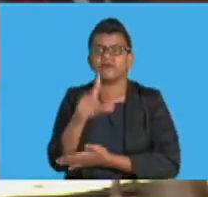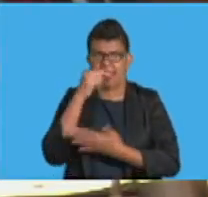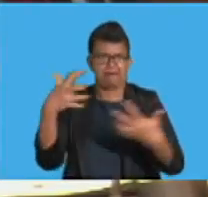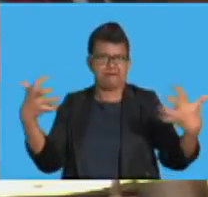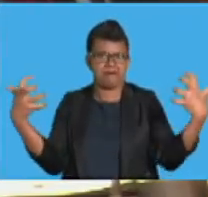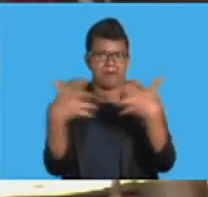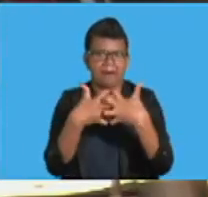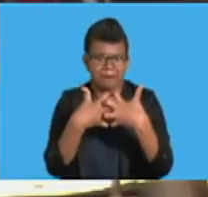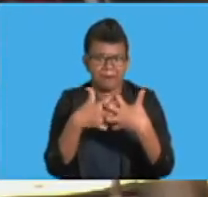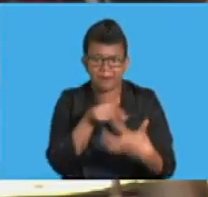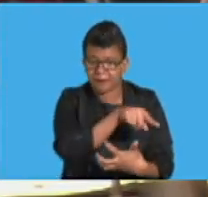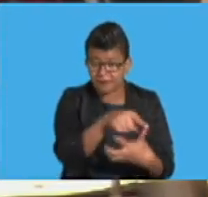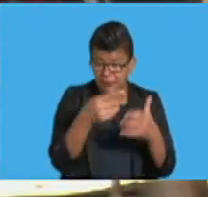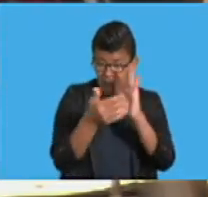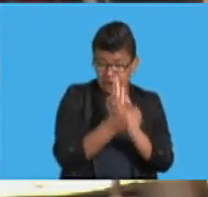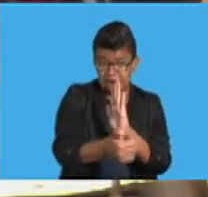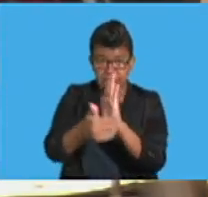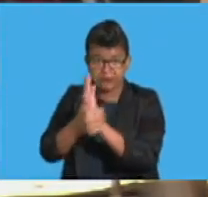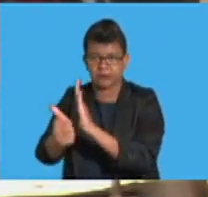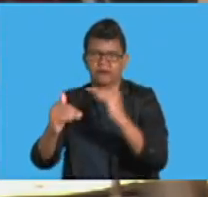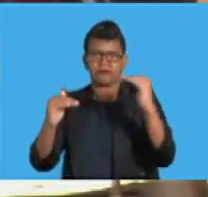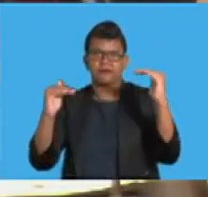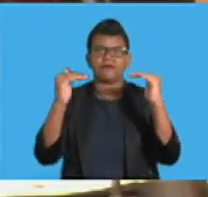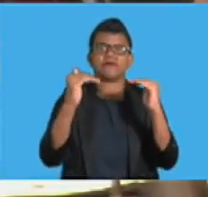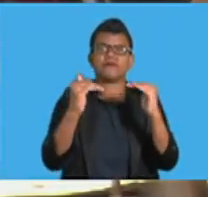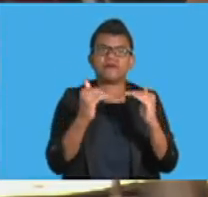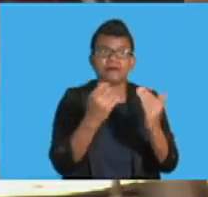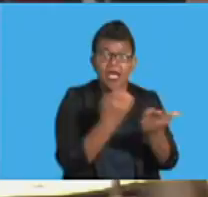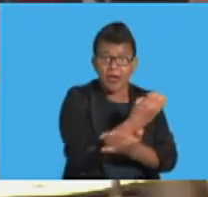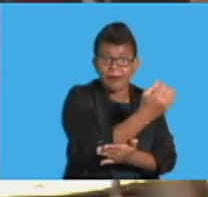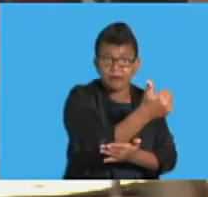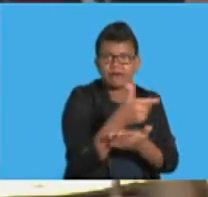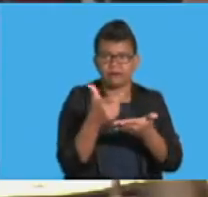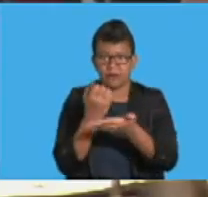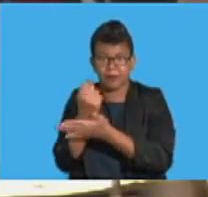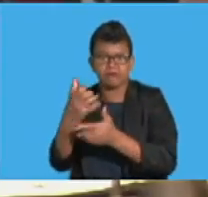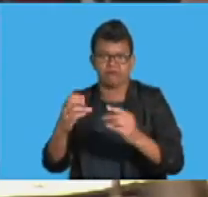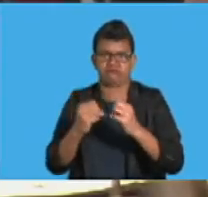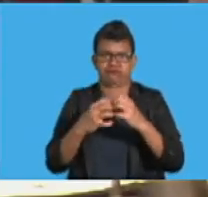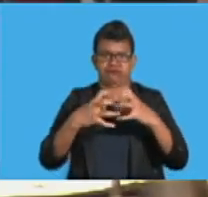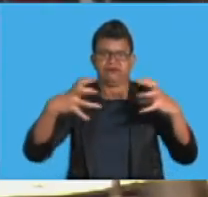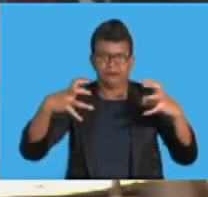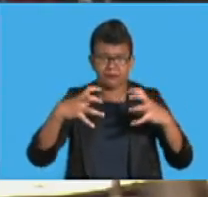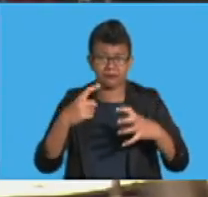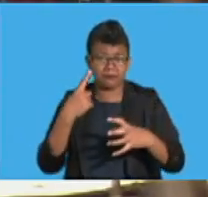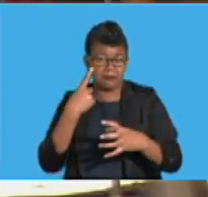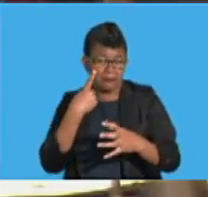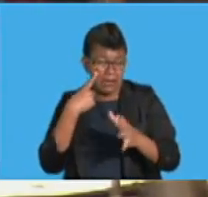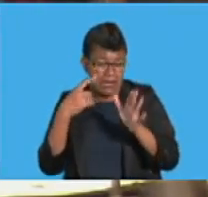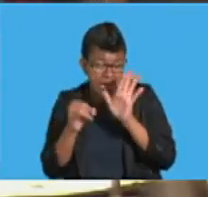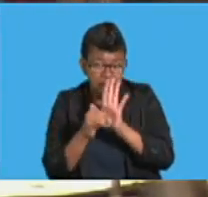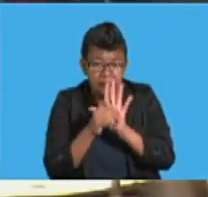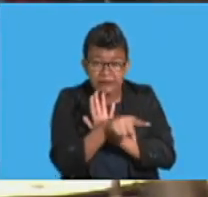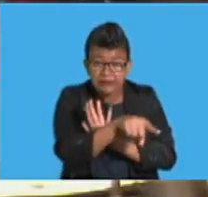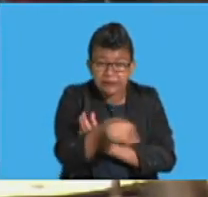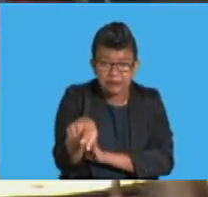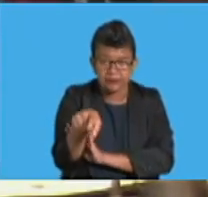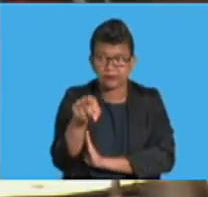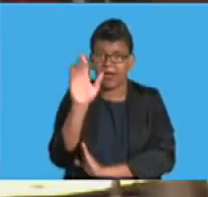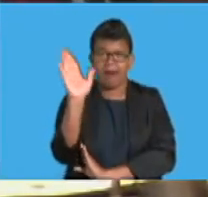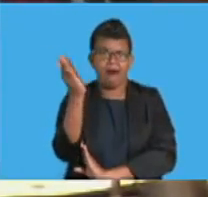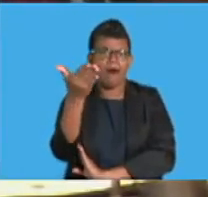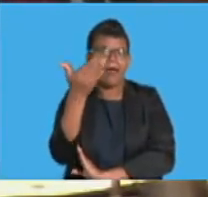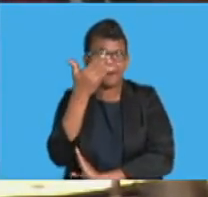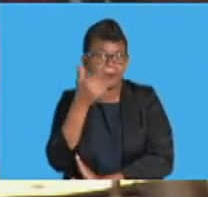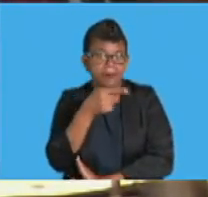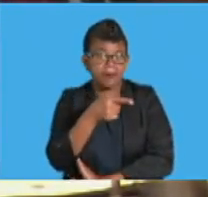that we coordinate better. Any and all necessary avenues need to be identified and desirable outcomes accelerated so that we are in a